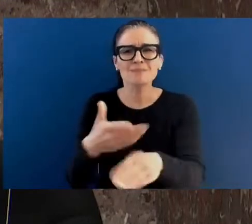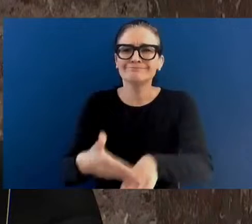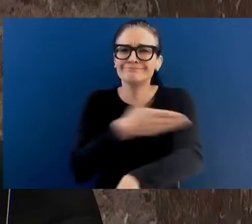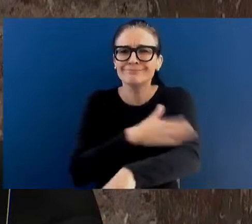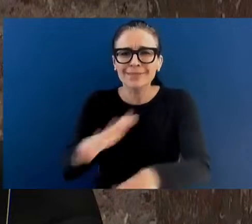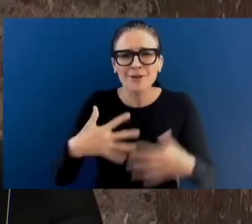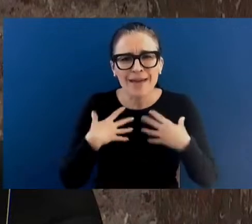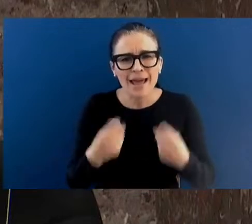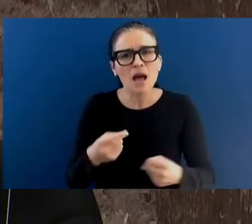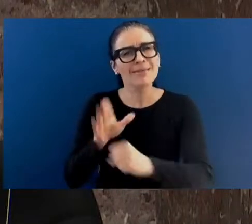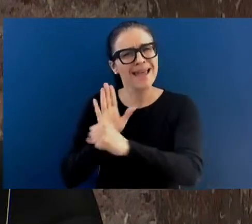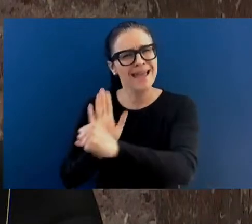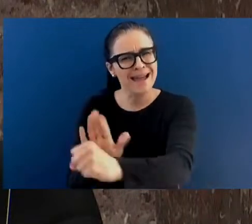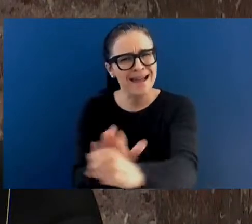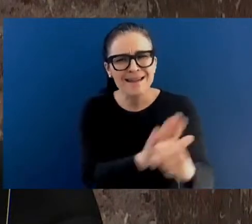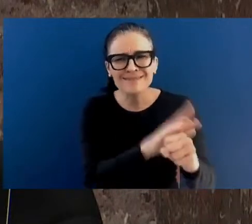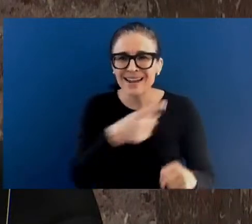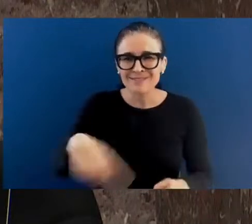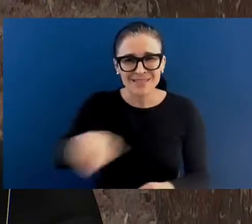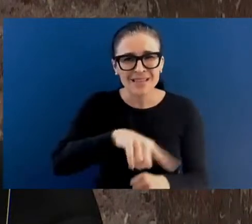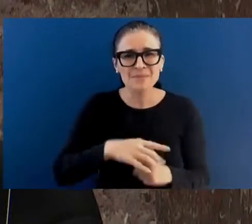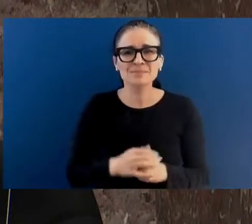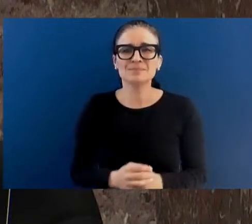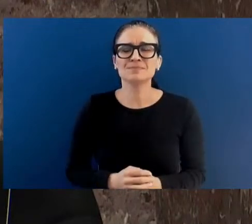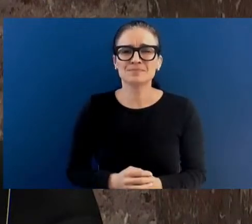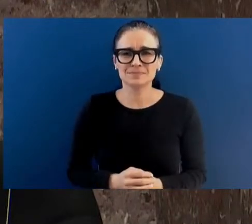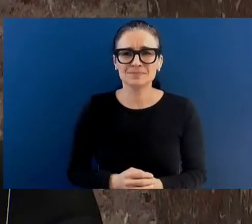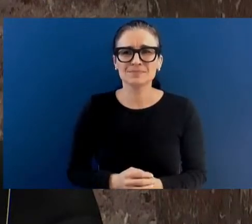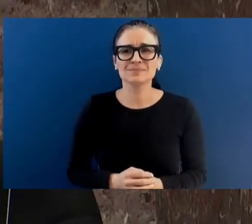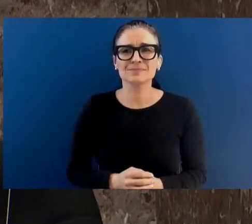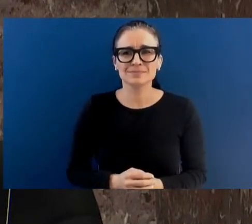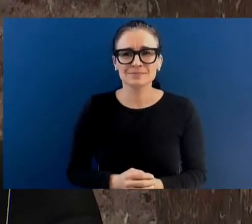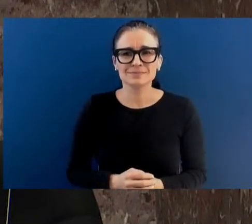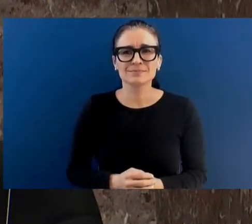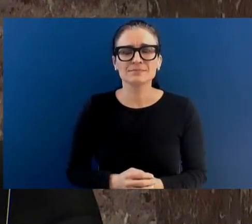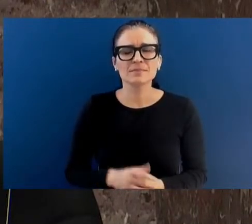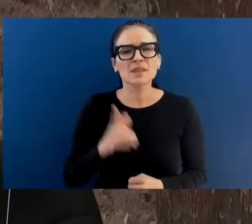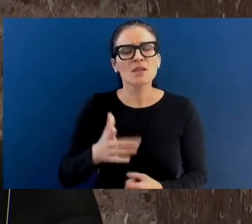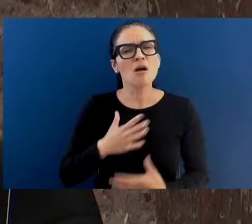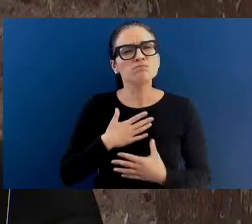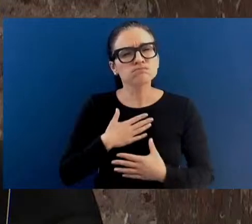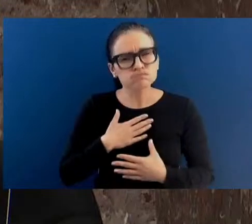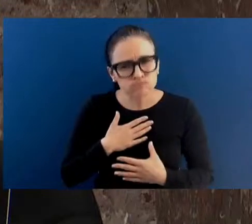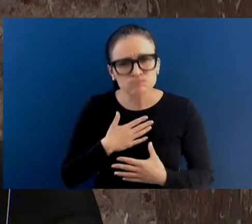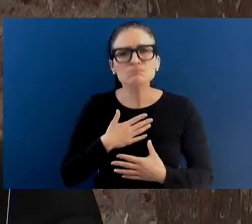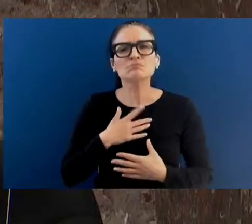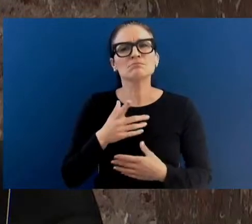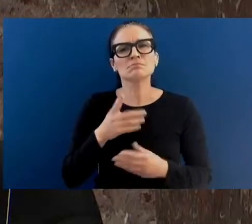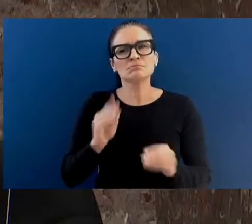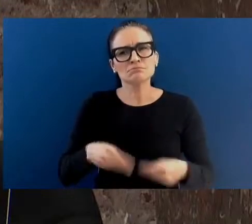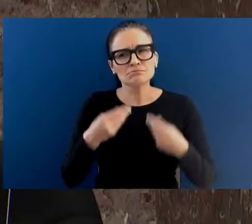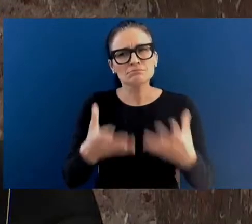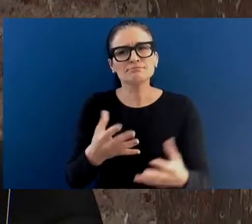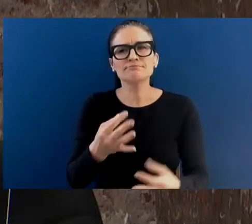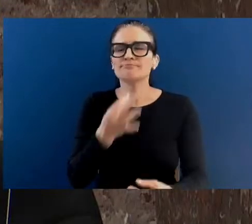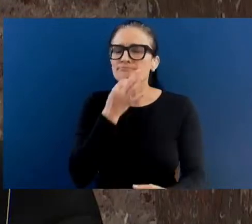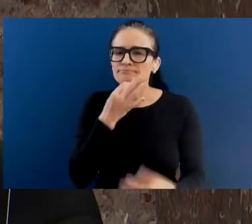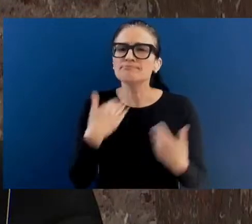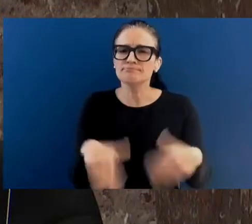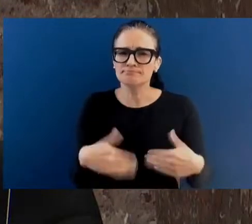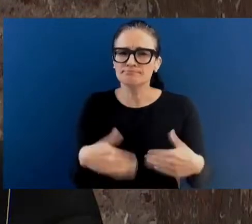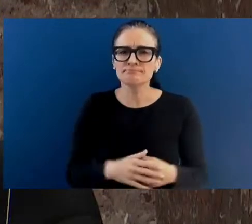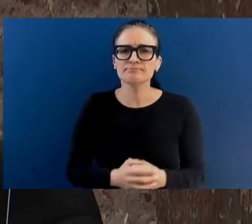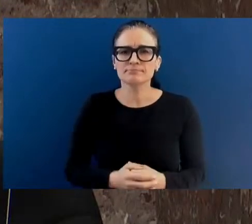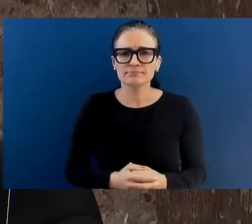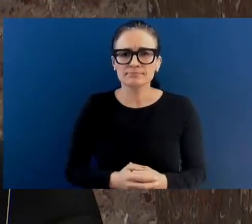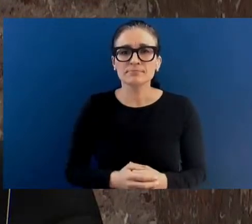future of healthcare delivery. Their compassion, expertise, and advocacy brings about transformative changes in the lives of patients